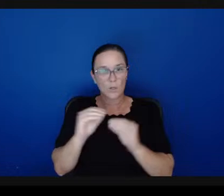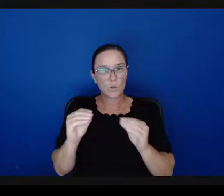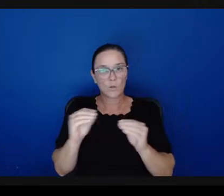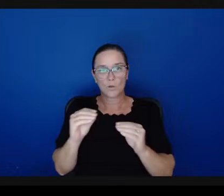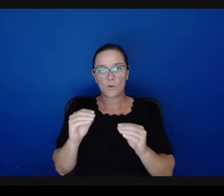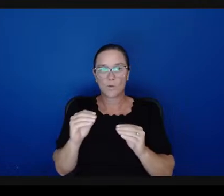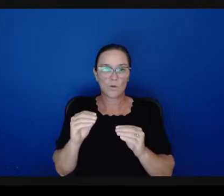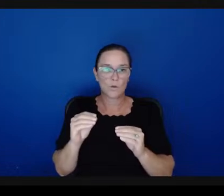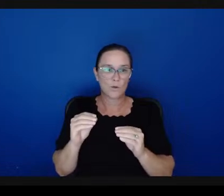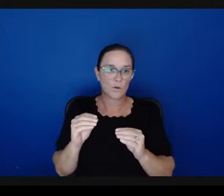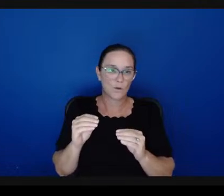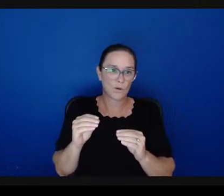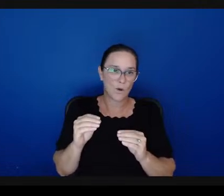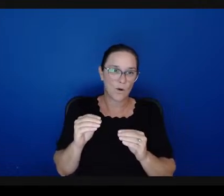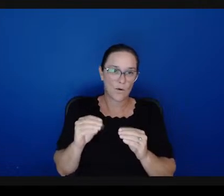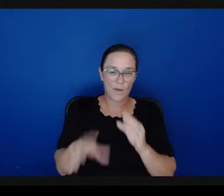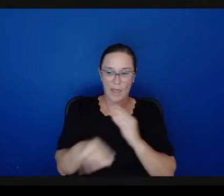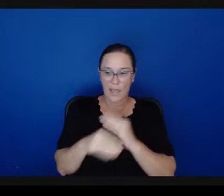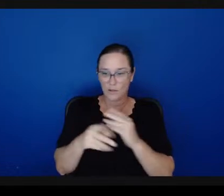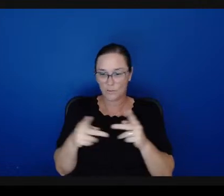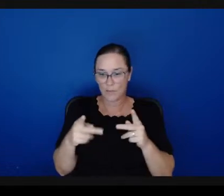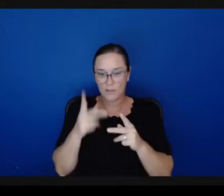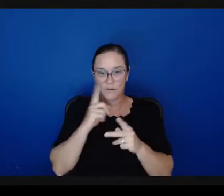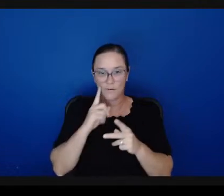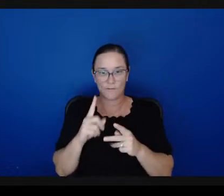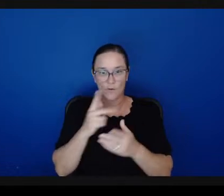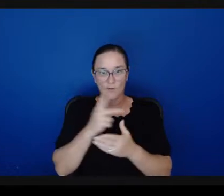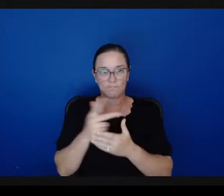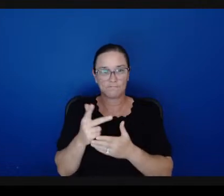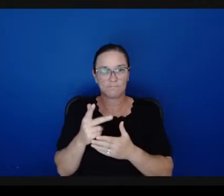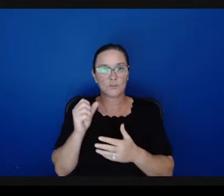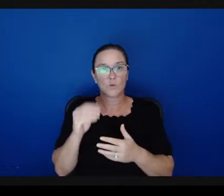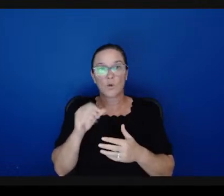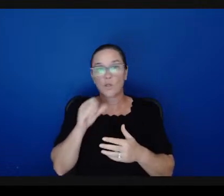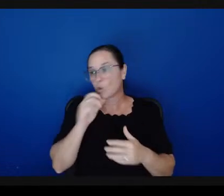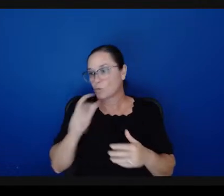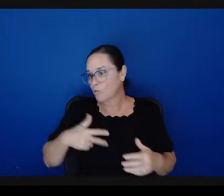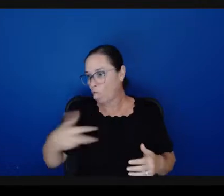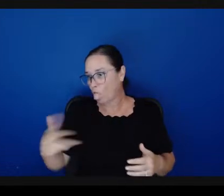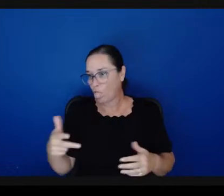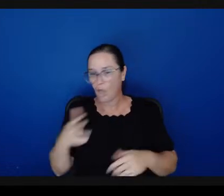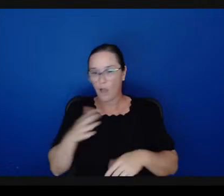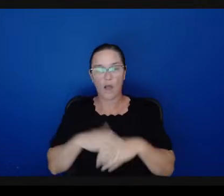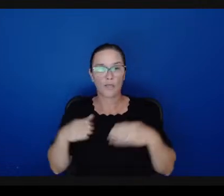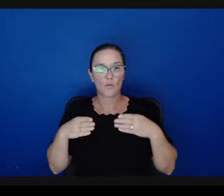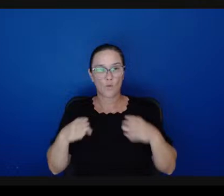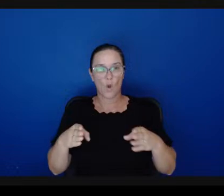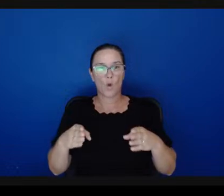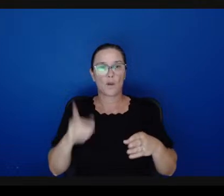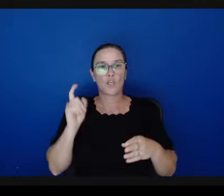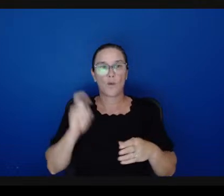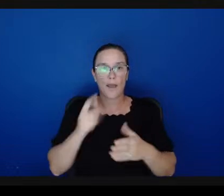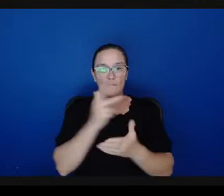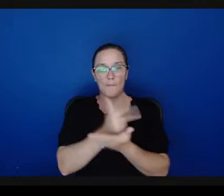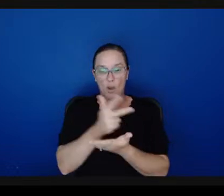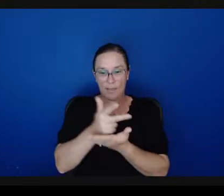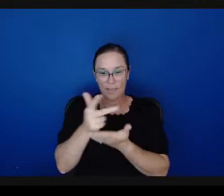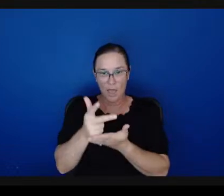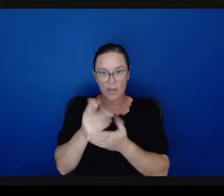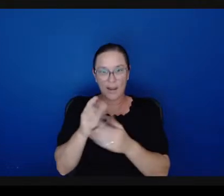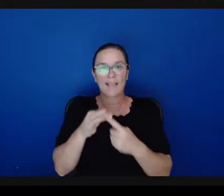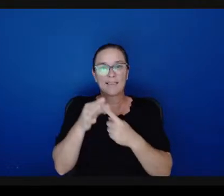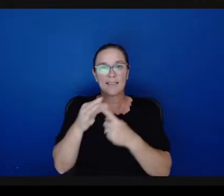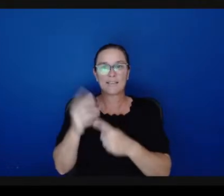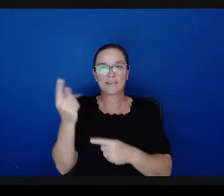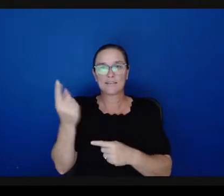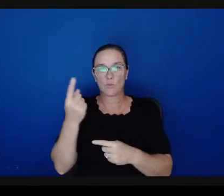to. Yeah, and that's why I bring up just don't pull over on the side of the road. Stick to a Right. parking lot unless directed to park